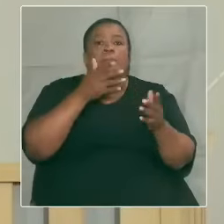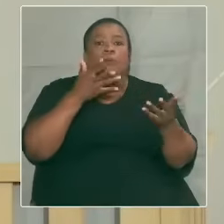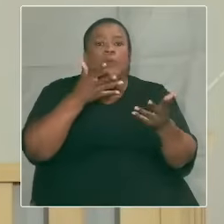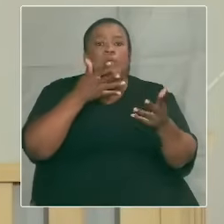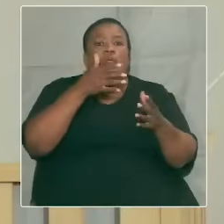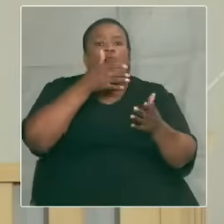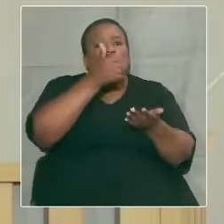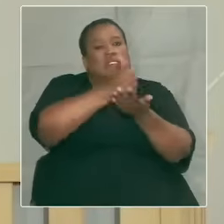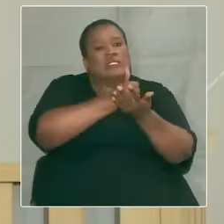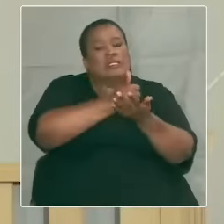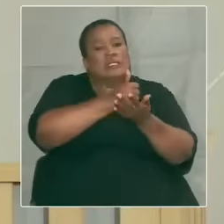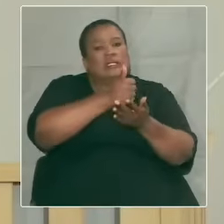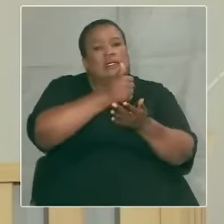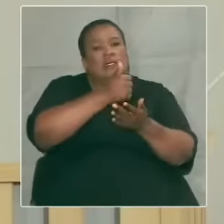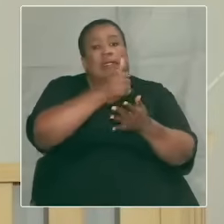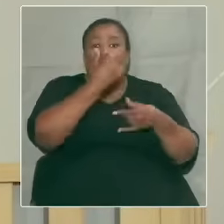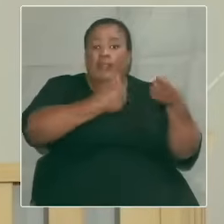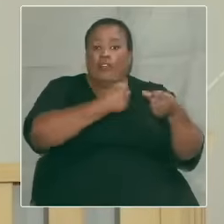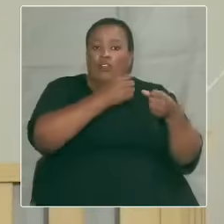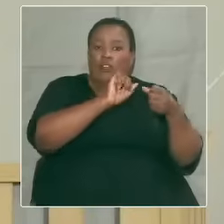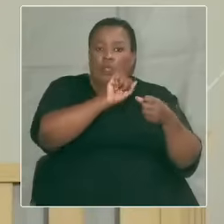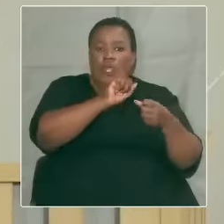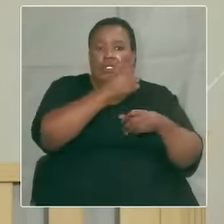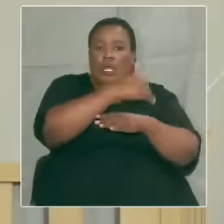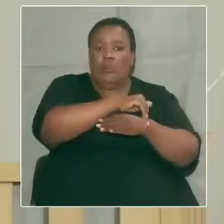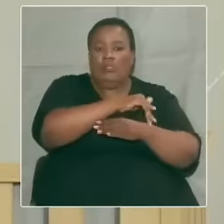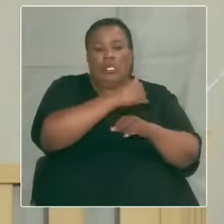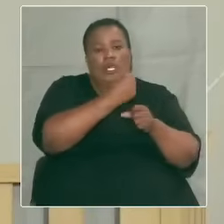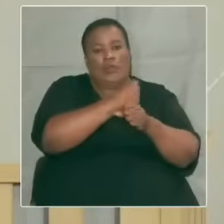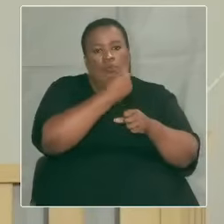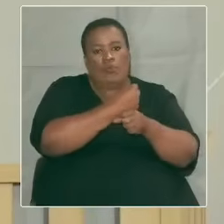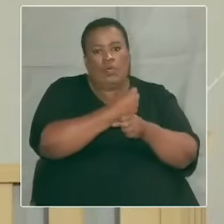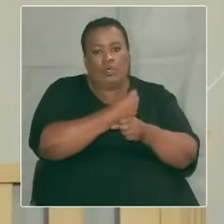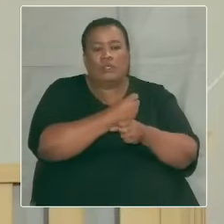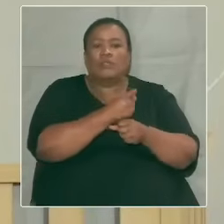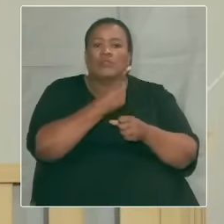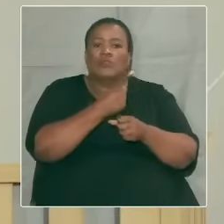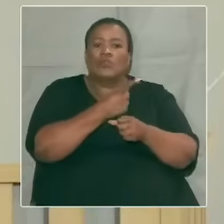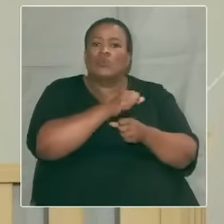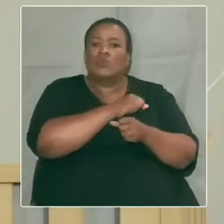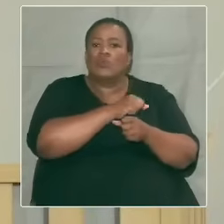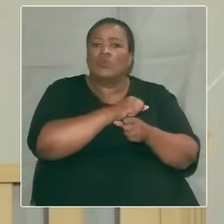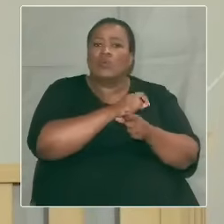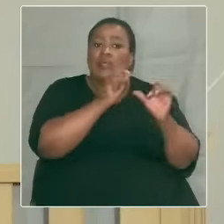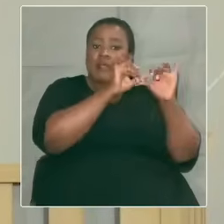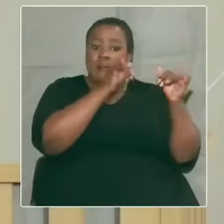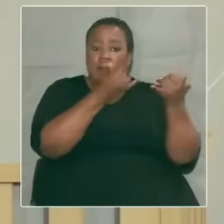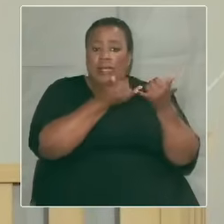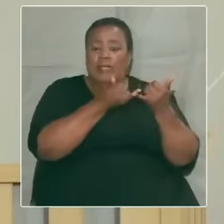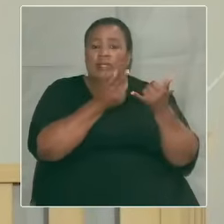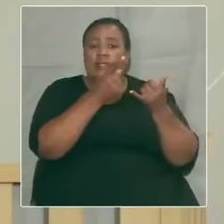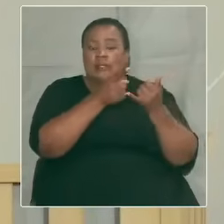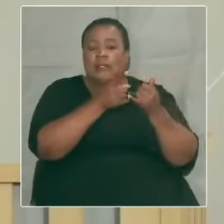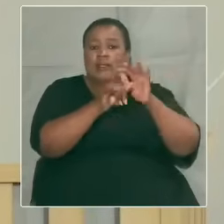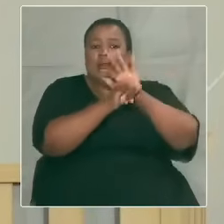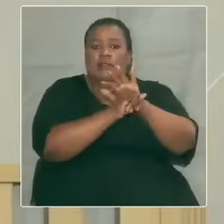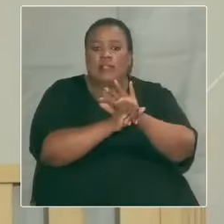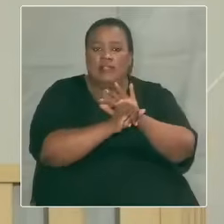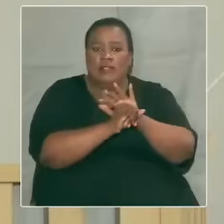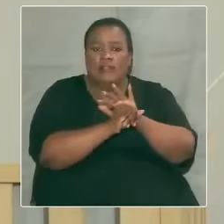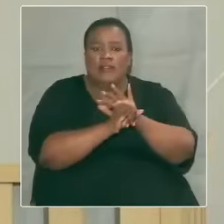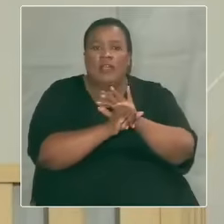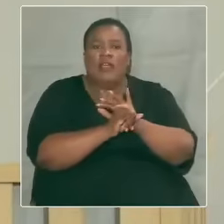his car outside his workplace. The employer, which is QTech, had reportedly identified